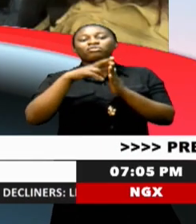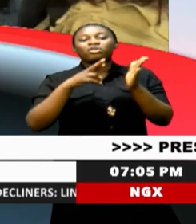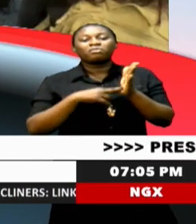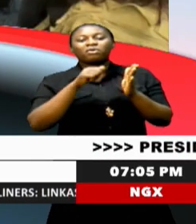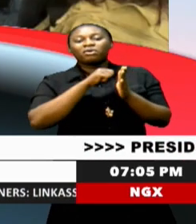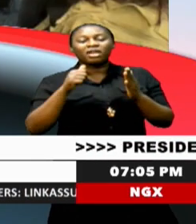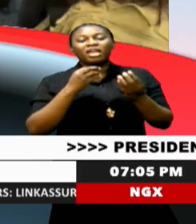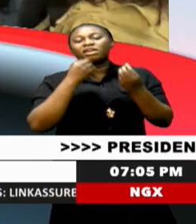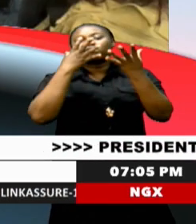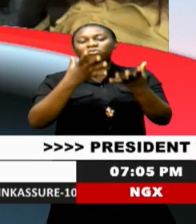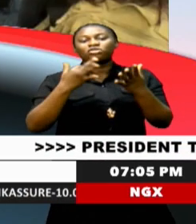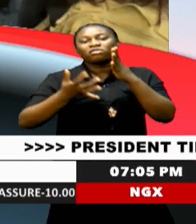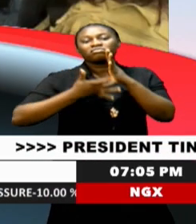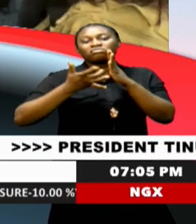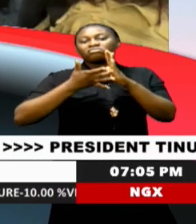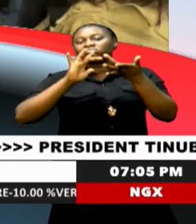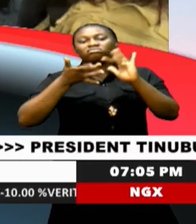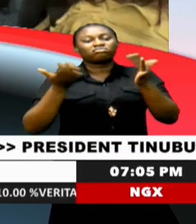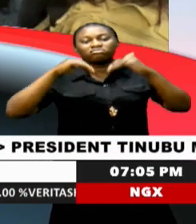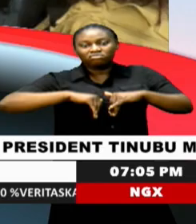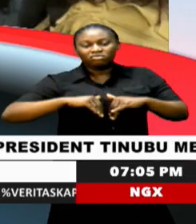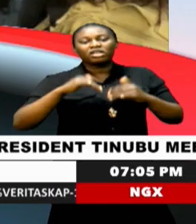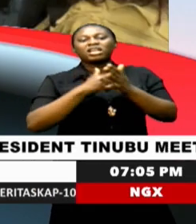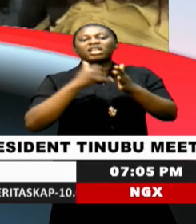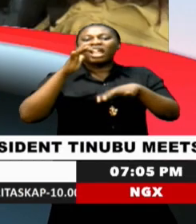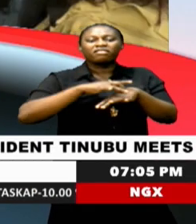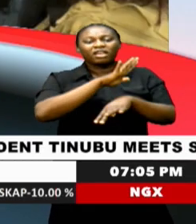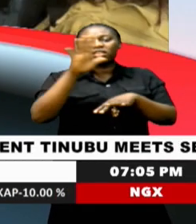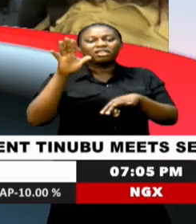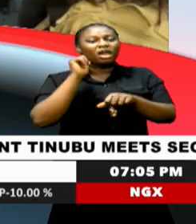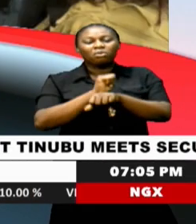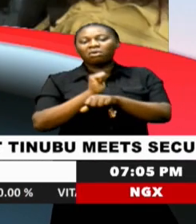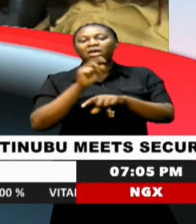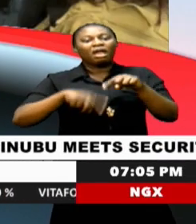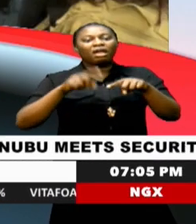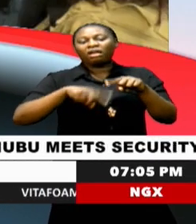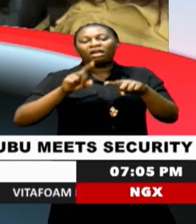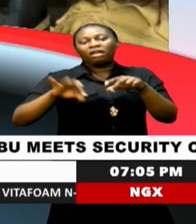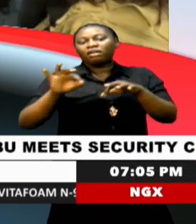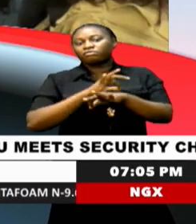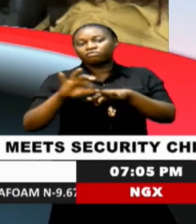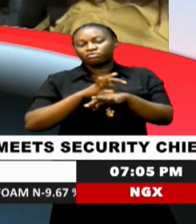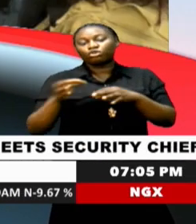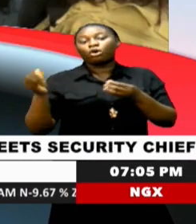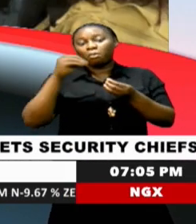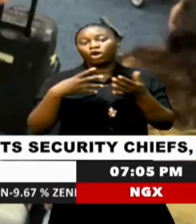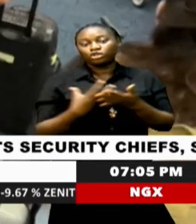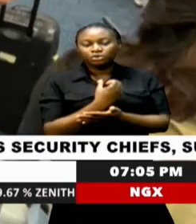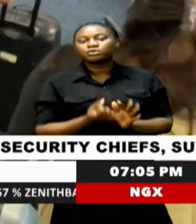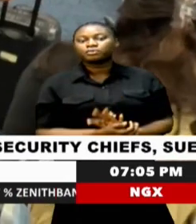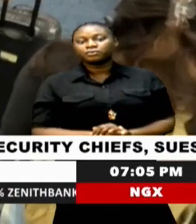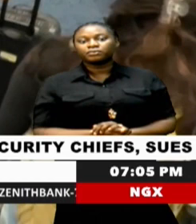mass information technology outage affecting their ability to offer services. Francis Udojo tells us more.